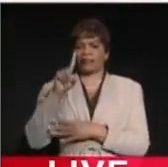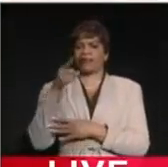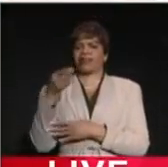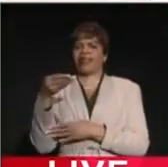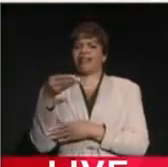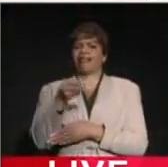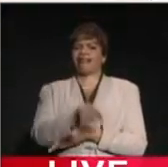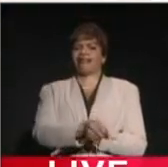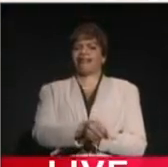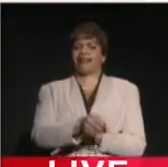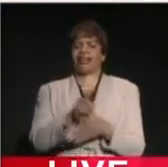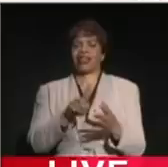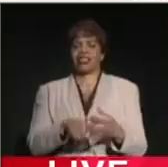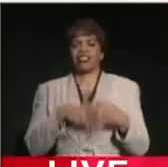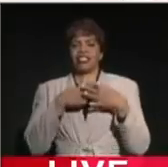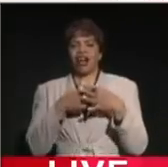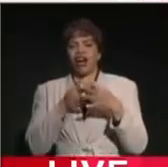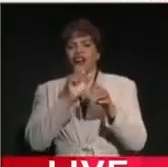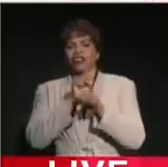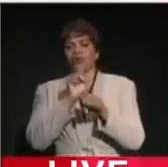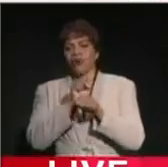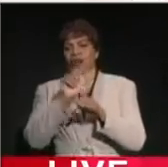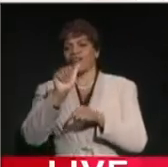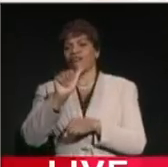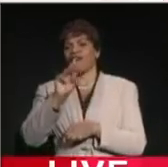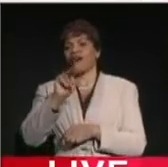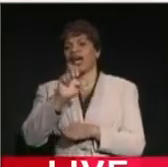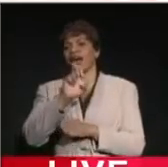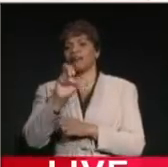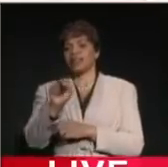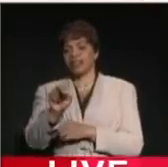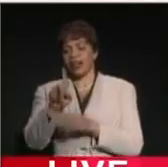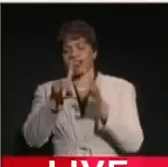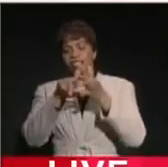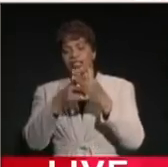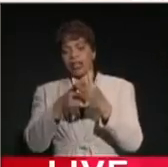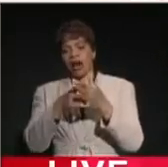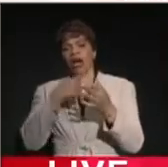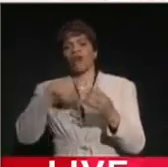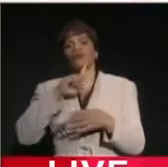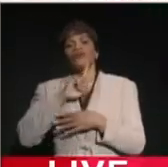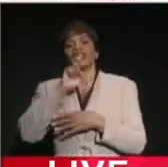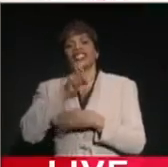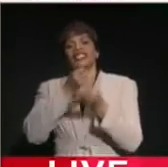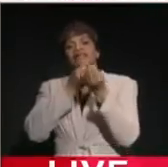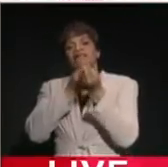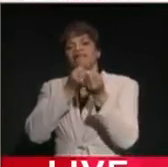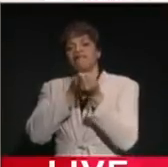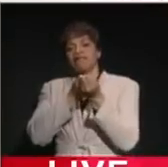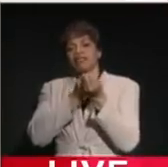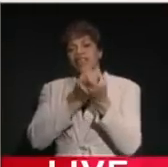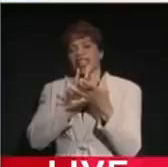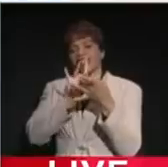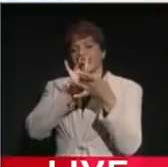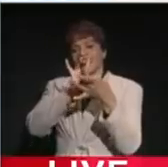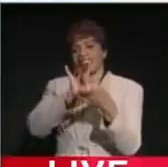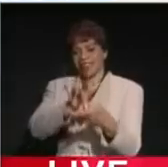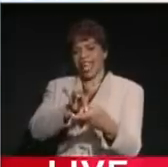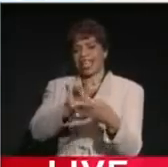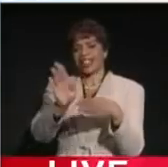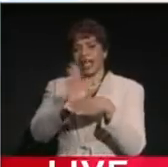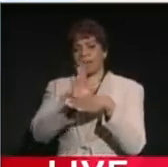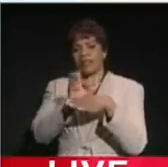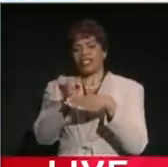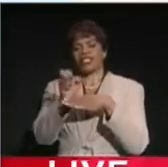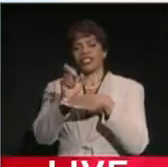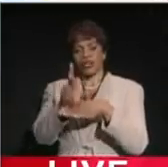get Amazon started. It's public policy that we need to get behind that reignites that entrepreneurial innovation economy. Levon, please take